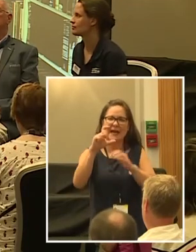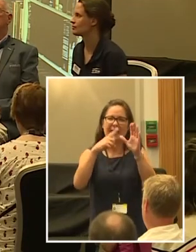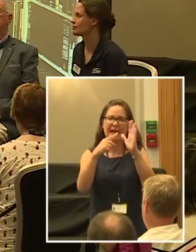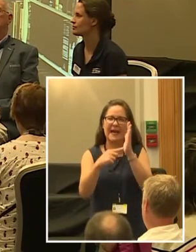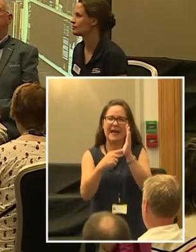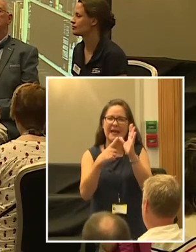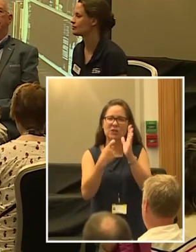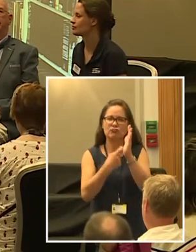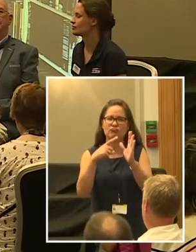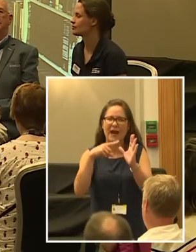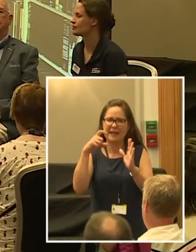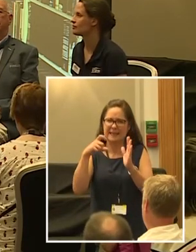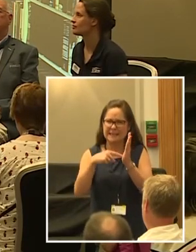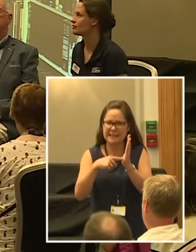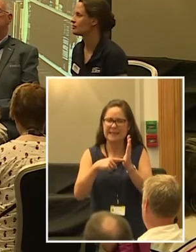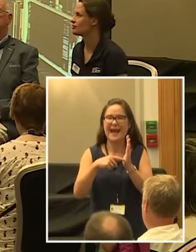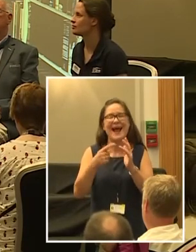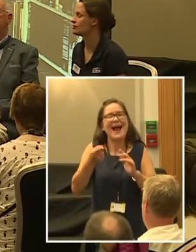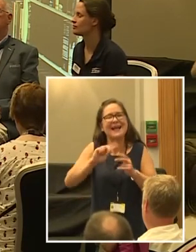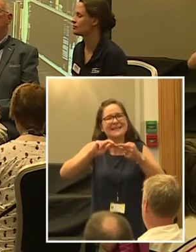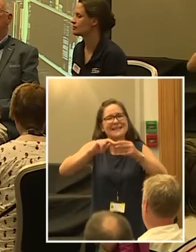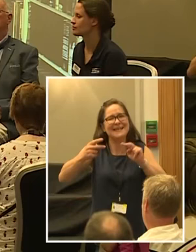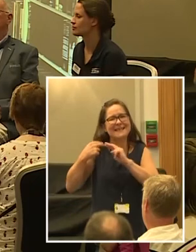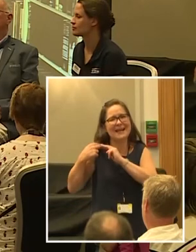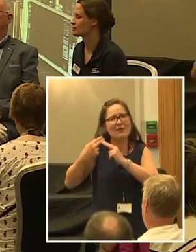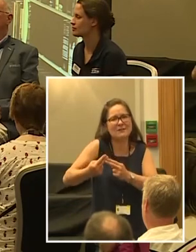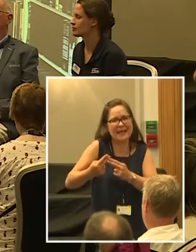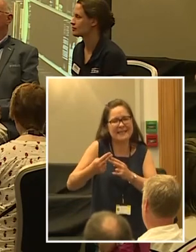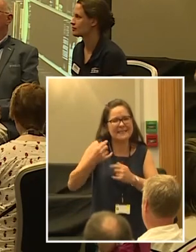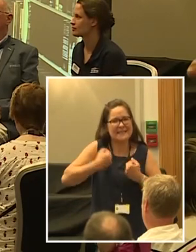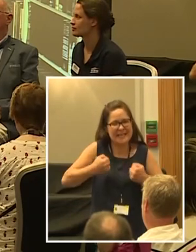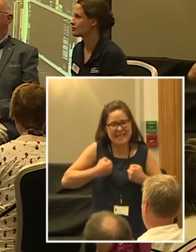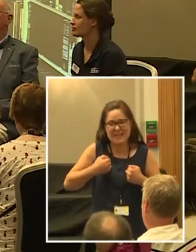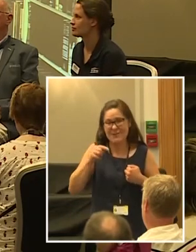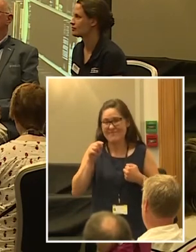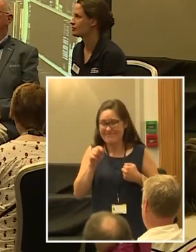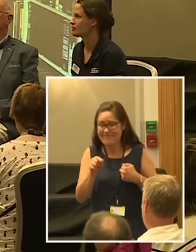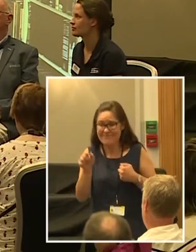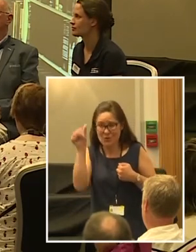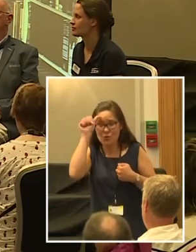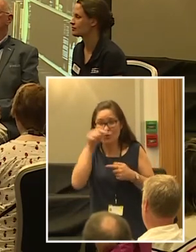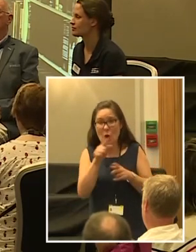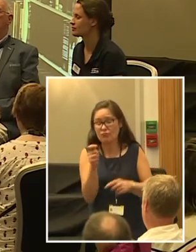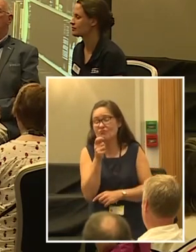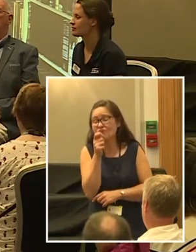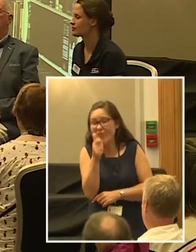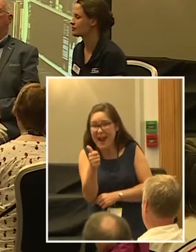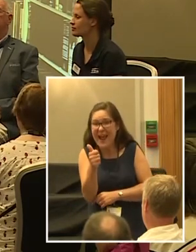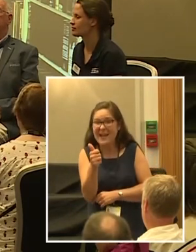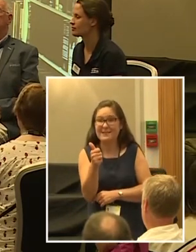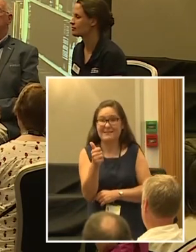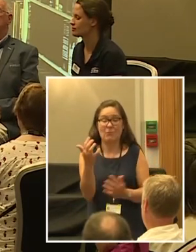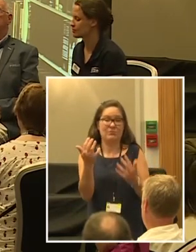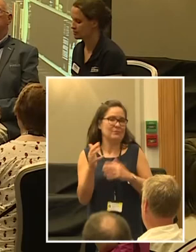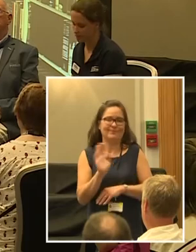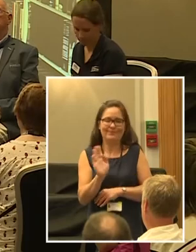with inherited retinal diseases, but of course, as you know, these are quite rare, so we didn't see that many. I've done a